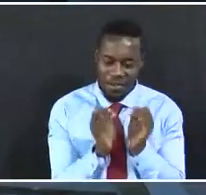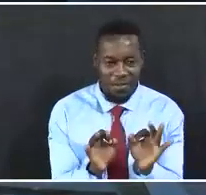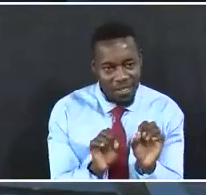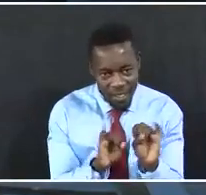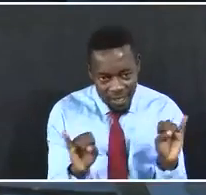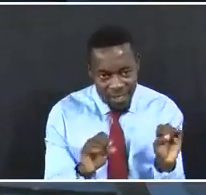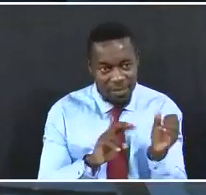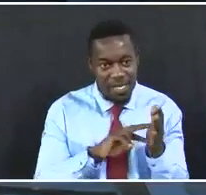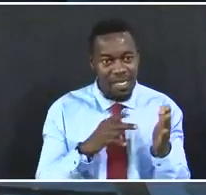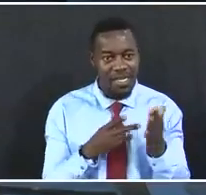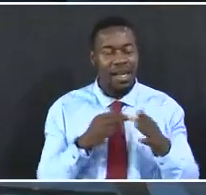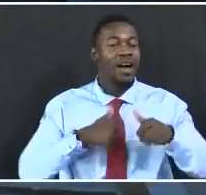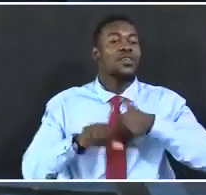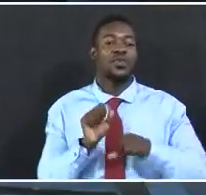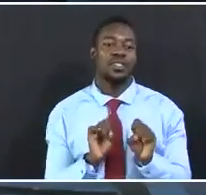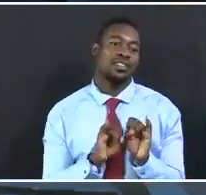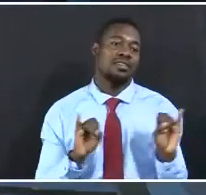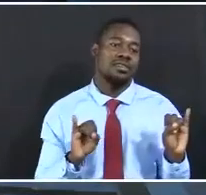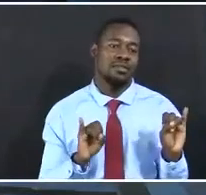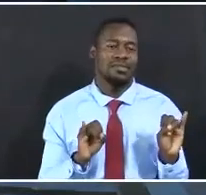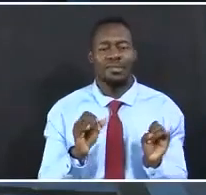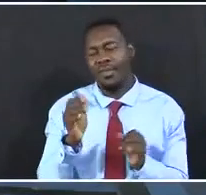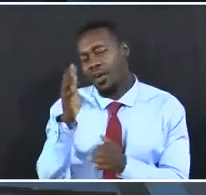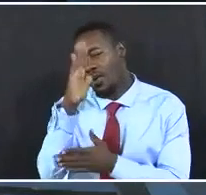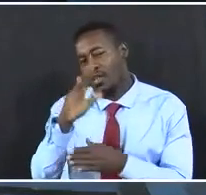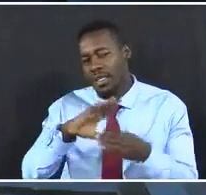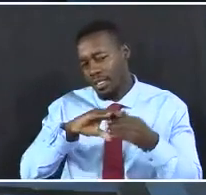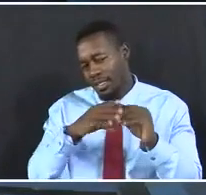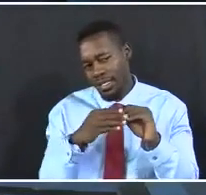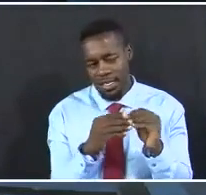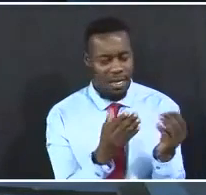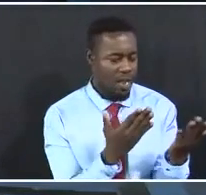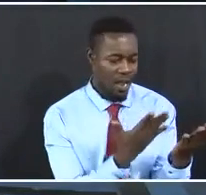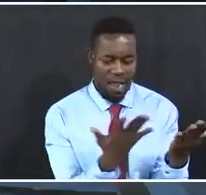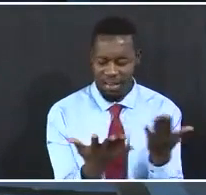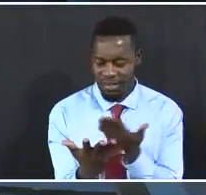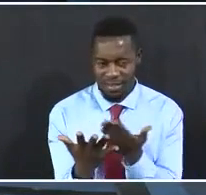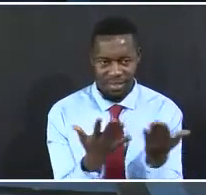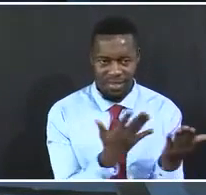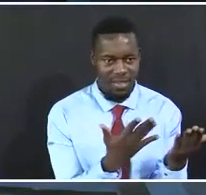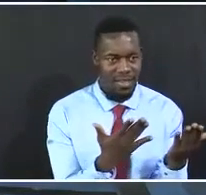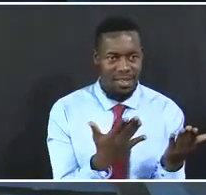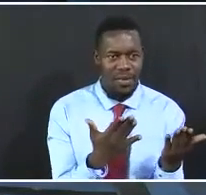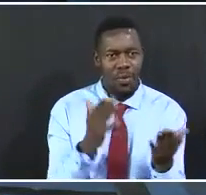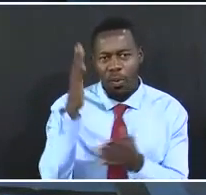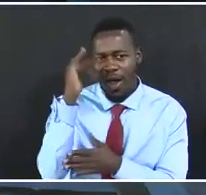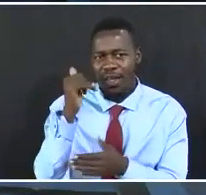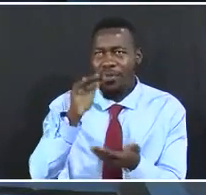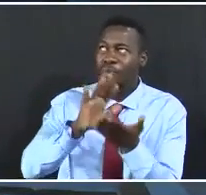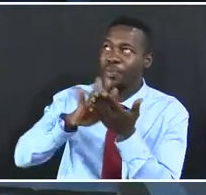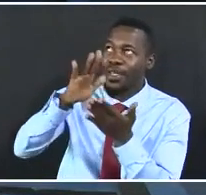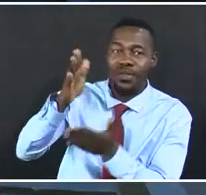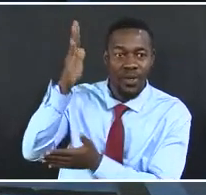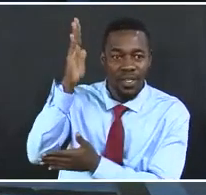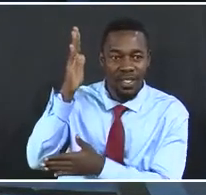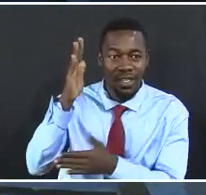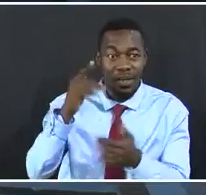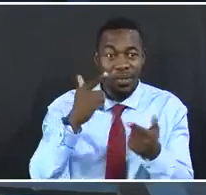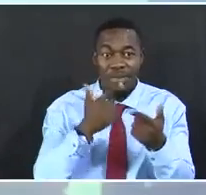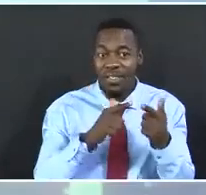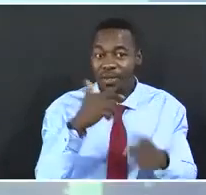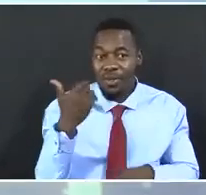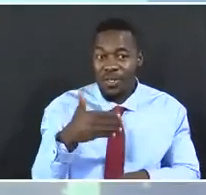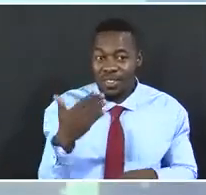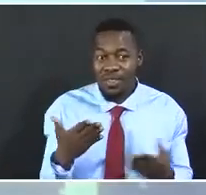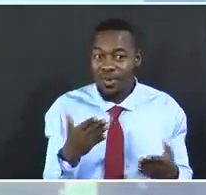okay? The hands are supposed to be used for his glory. But we misuse these hands to do other things that don't